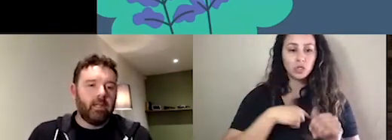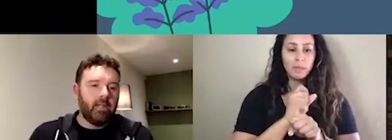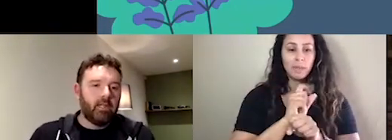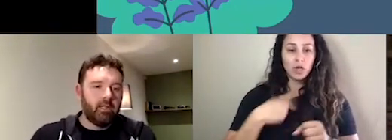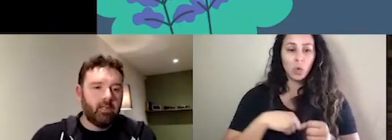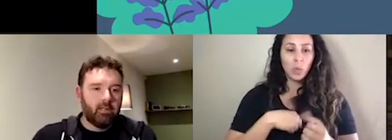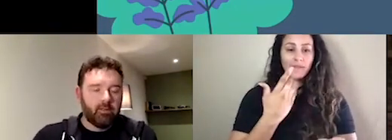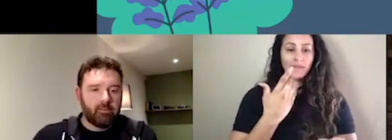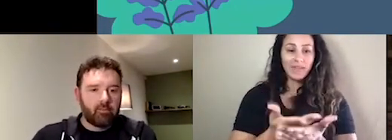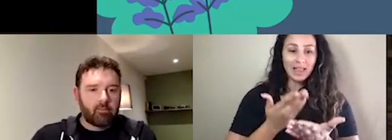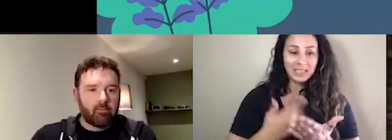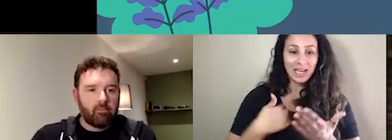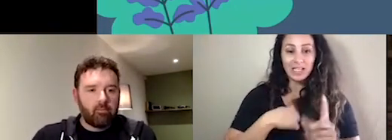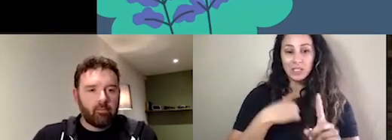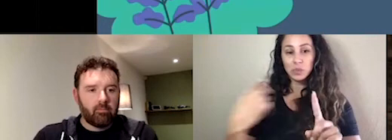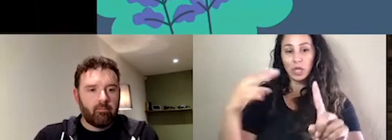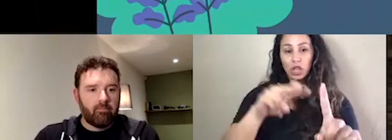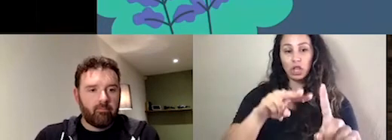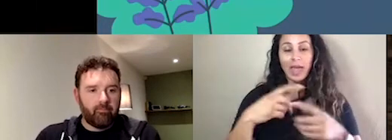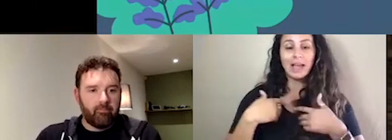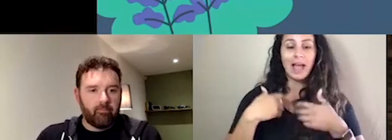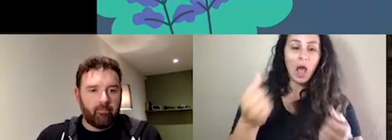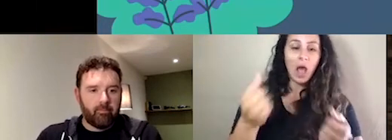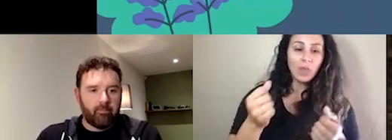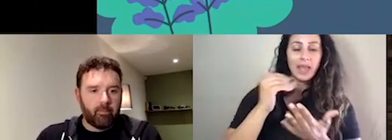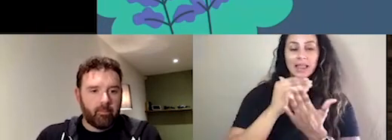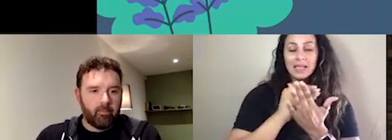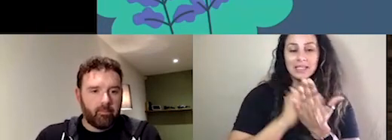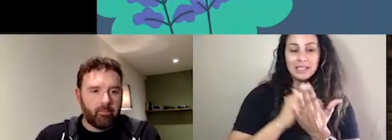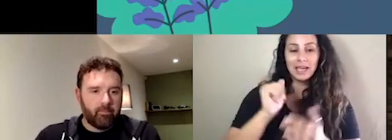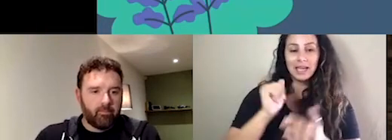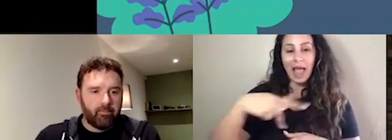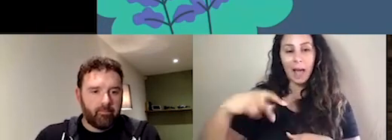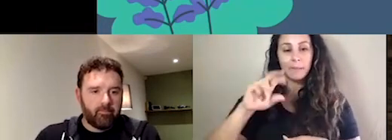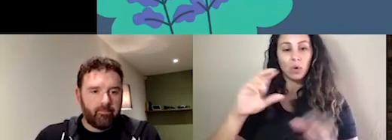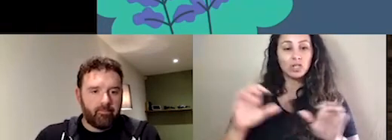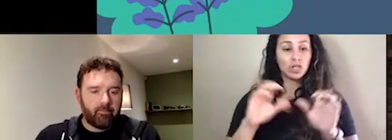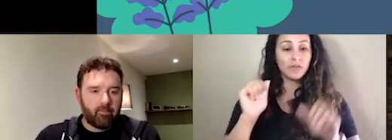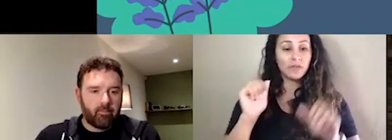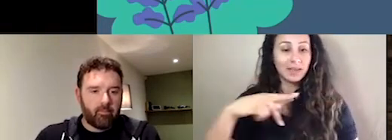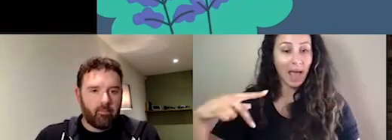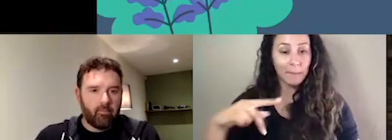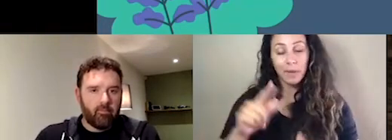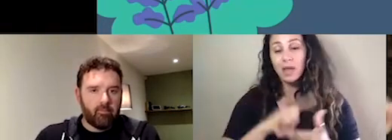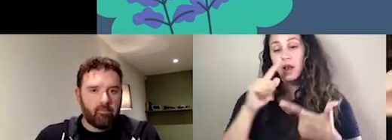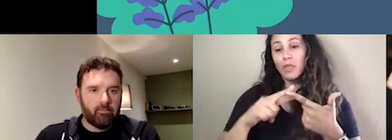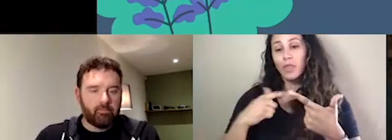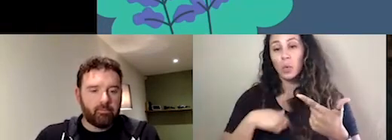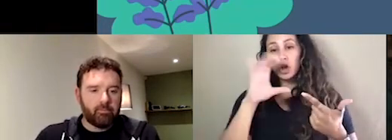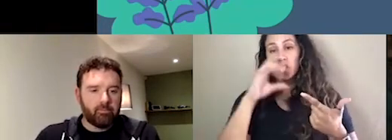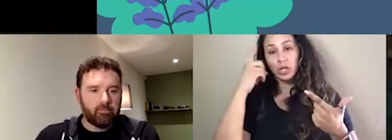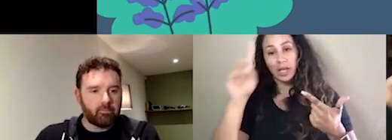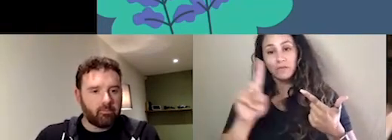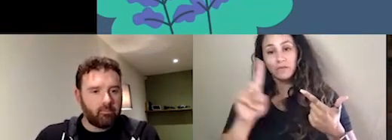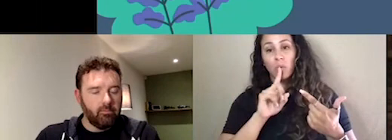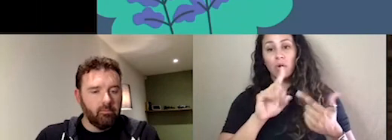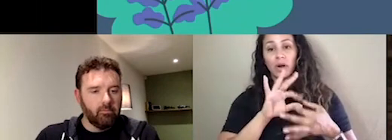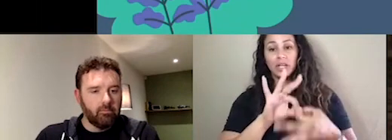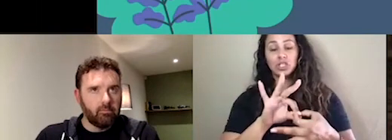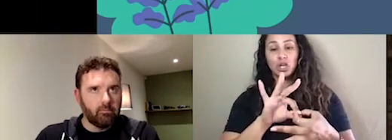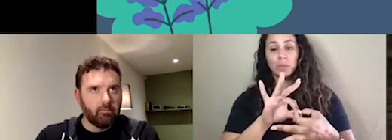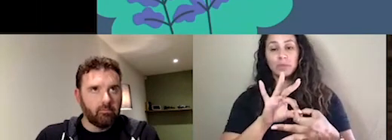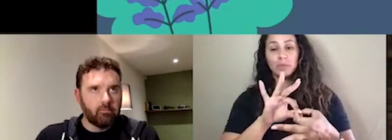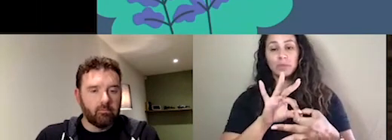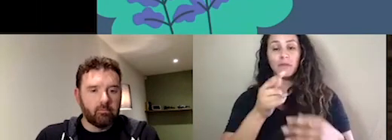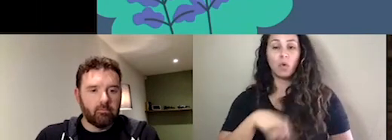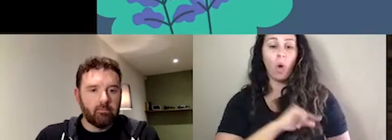at a healthy listed app or certified app. The other thing we're looking for in terms of